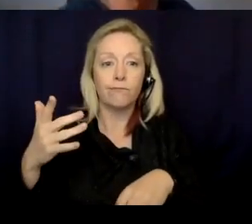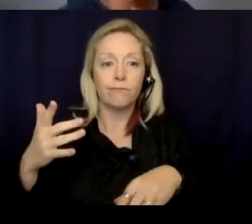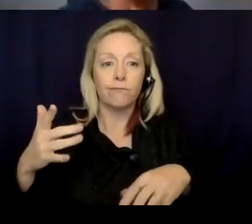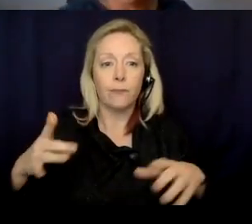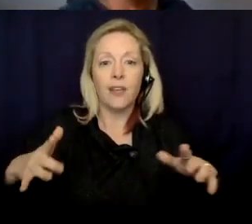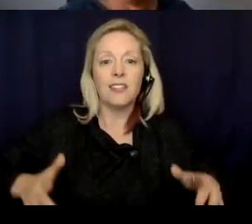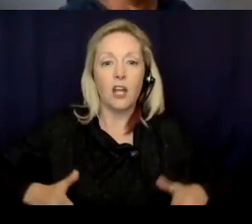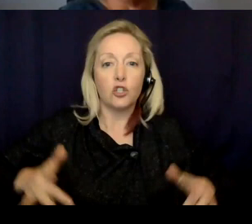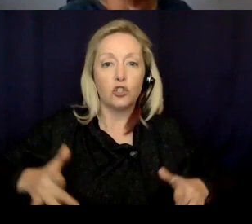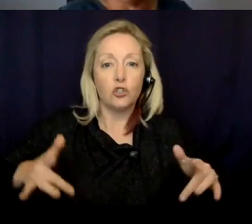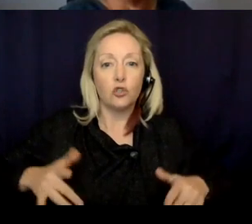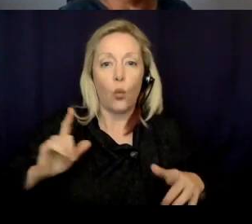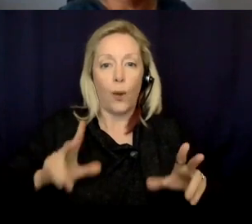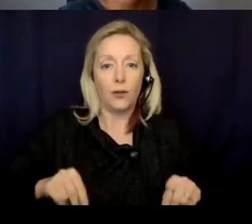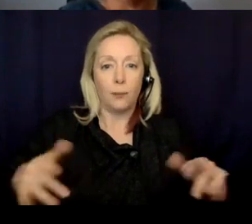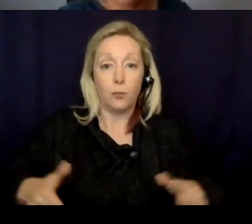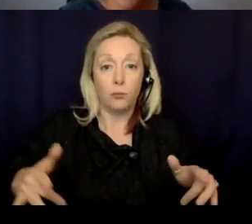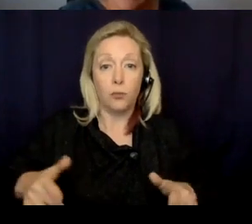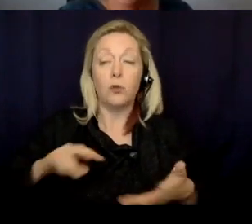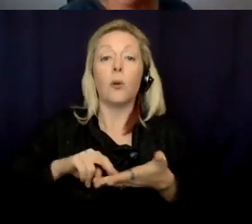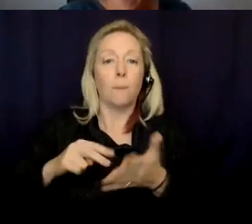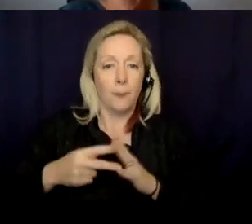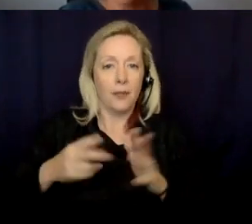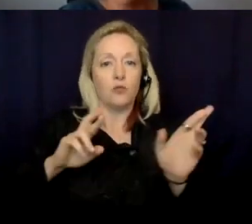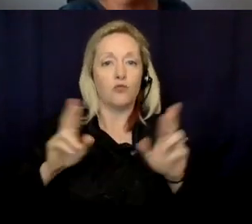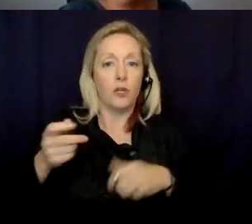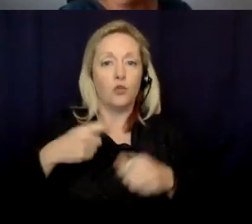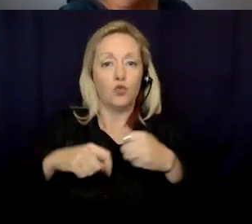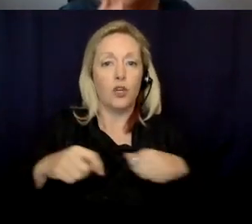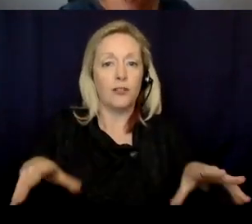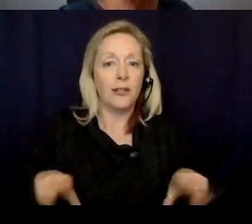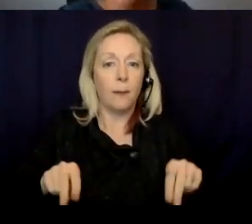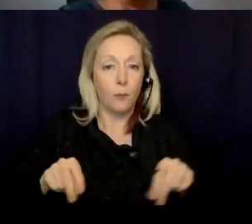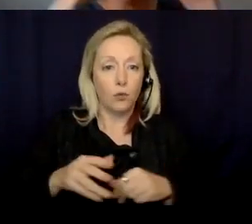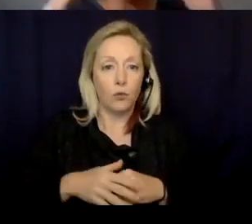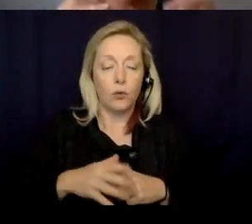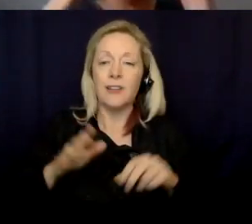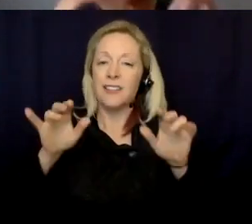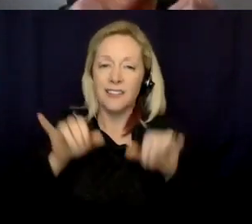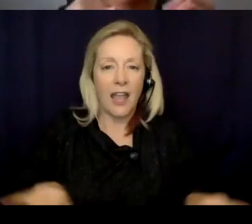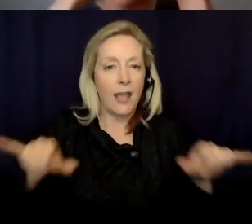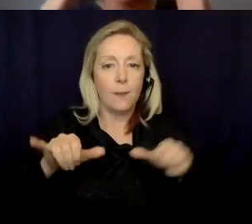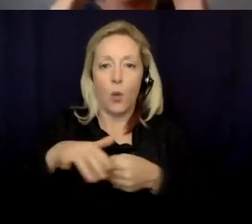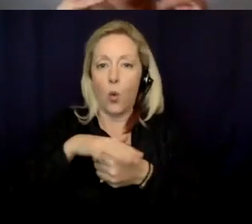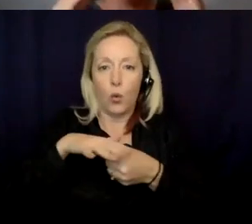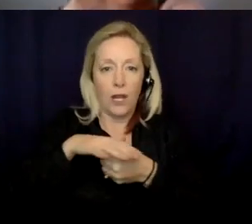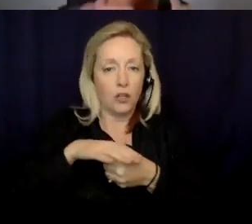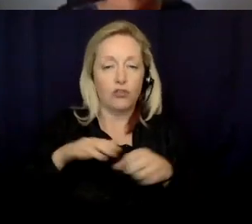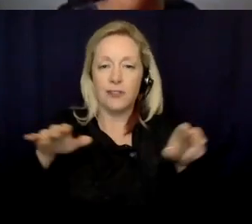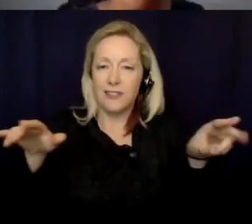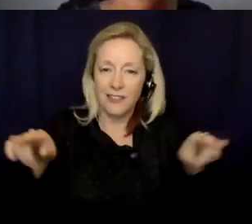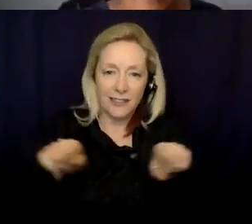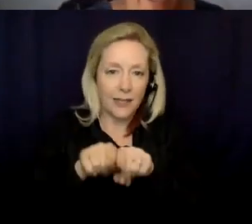here where their diaper is in front and let them know, I'm going to change your diaper. And I'm always going to do it in the same way, in the